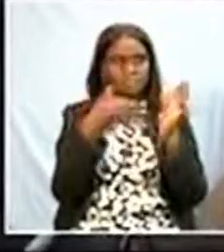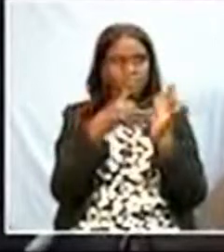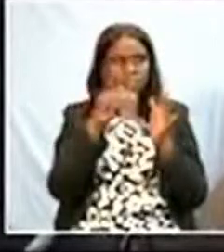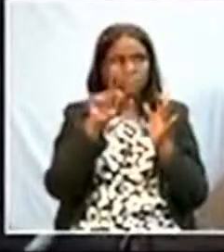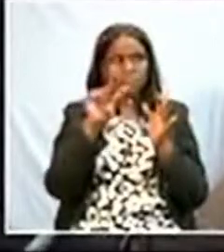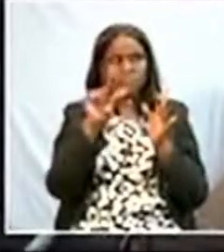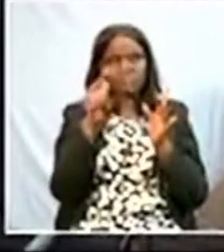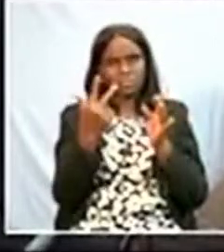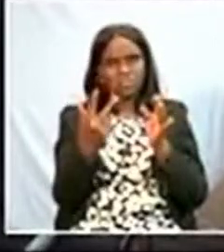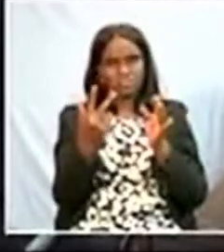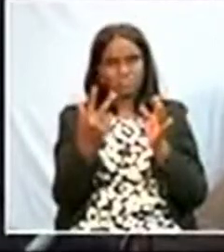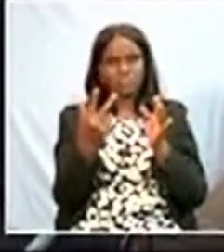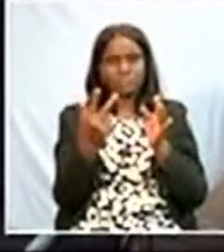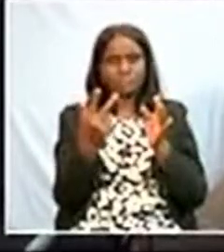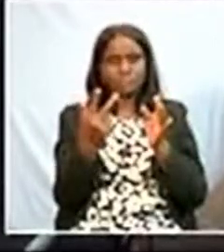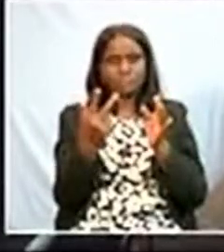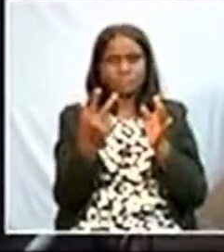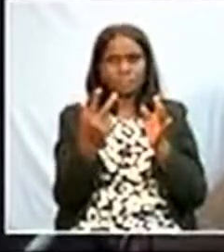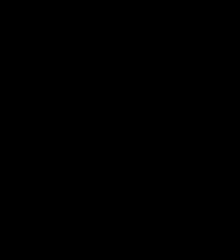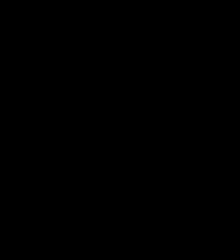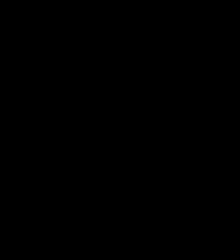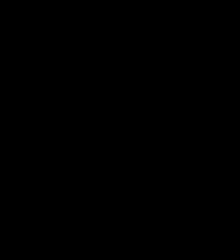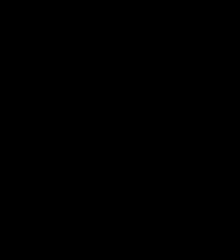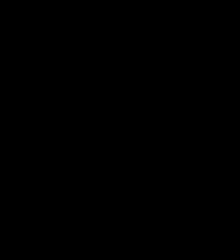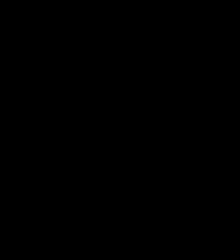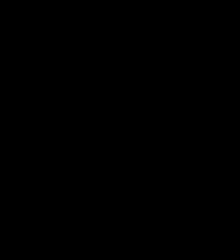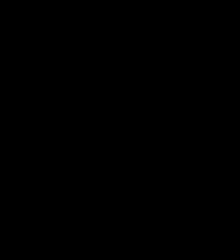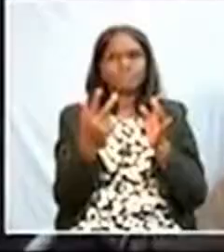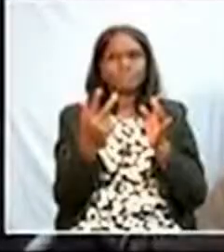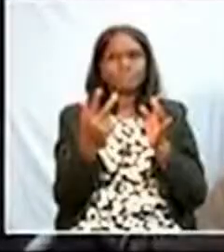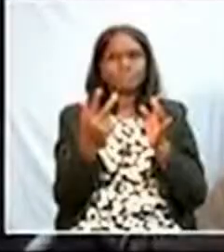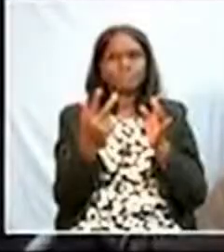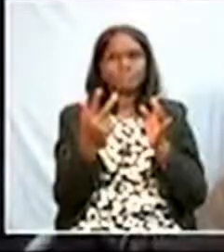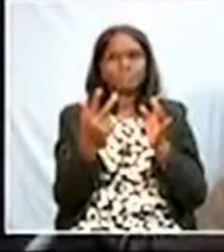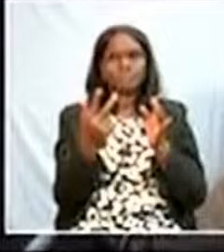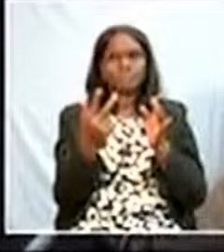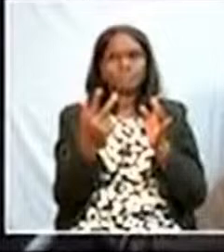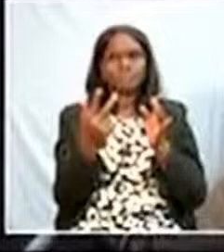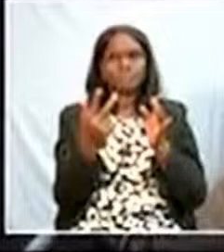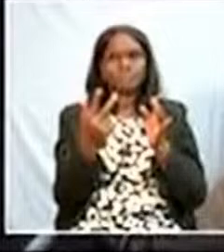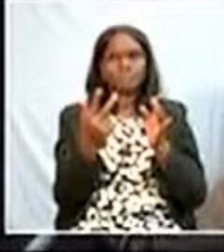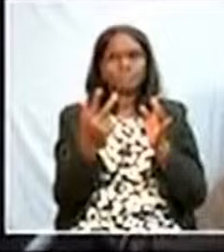2023, and the contract was